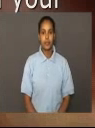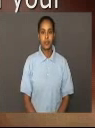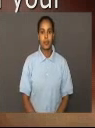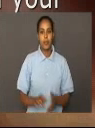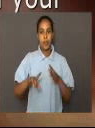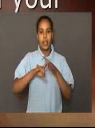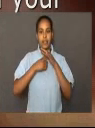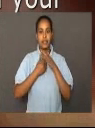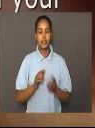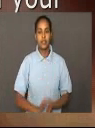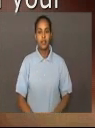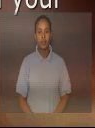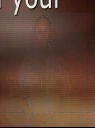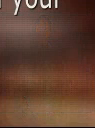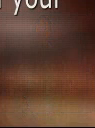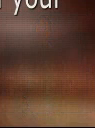Begin.